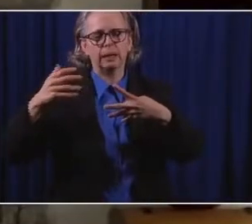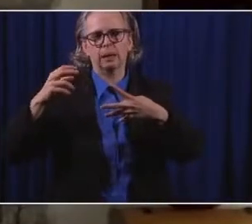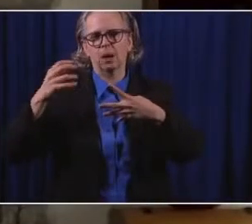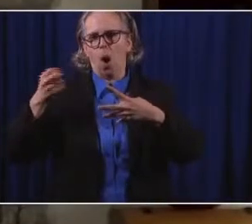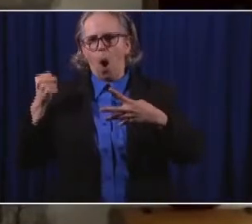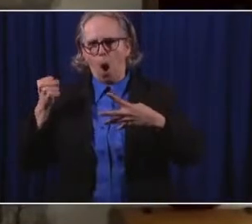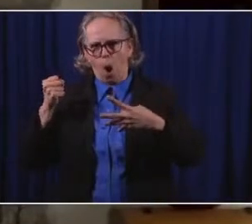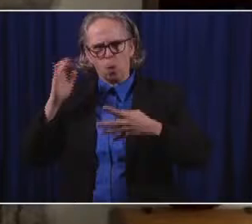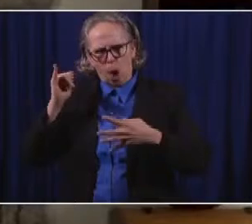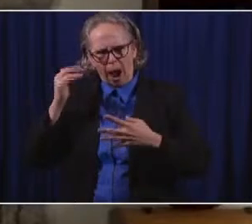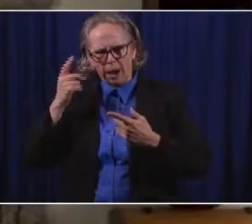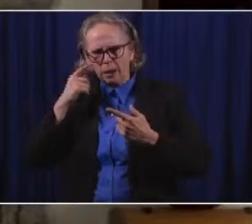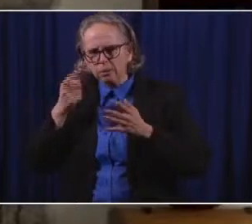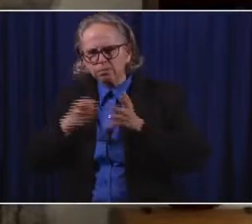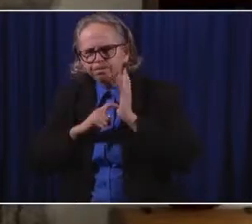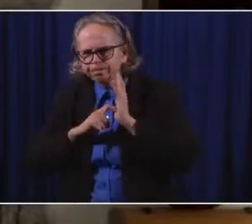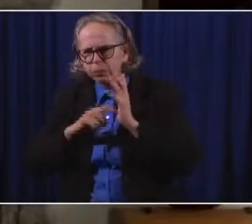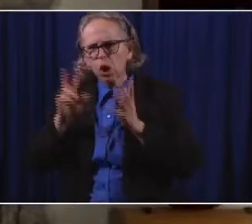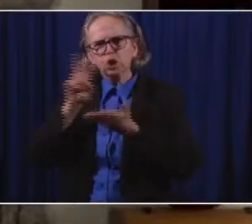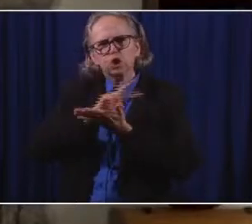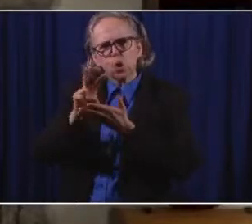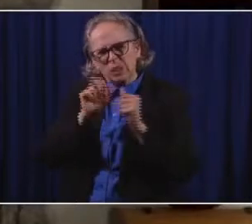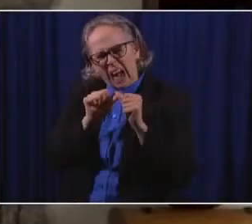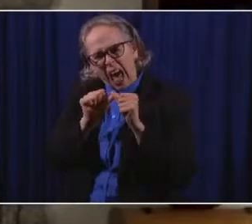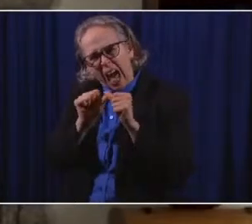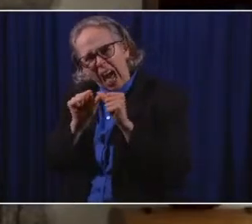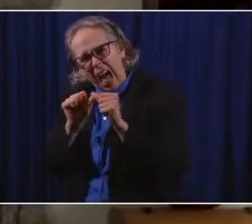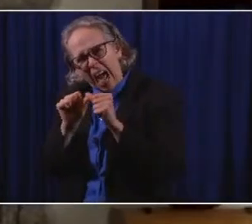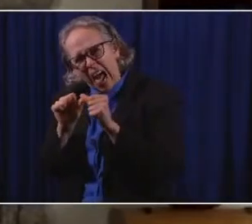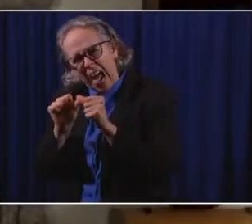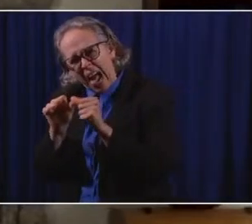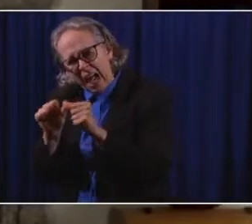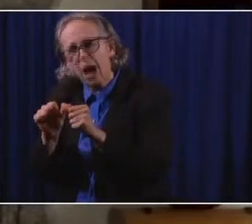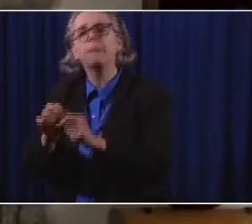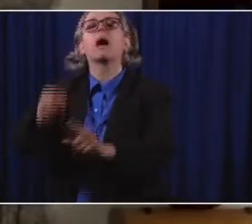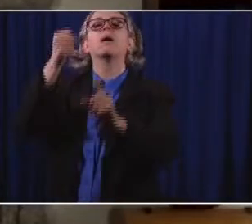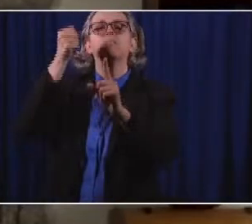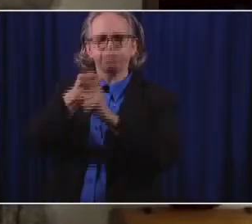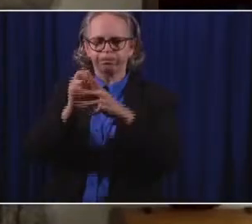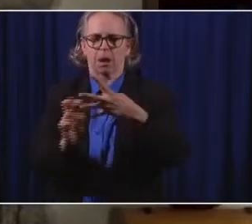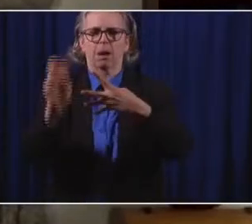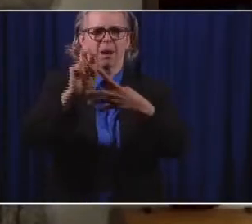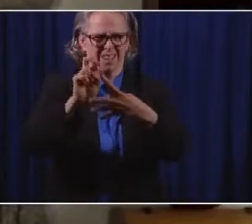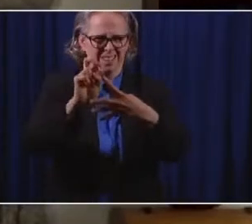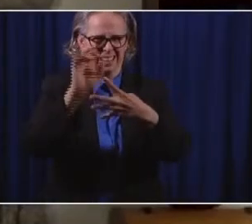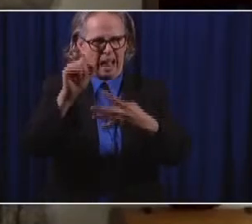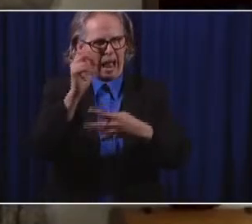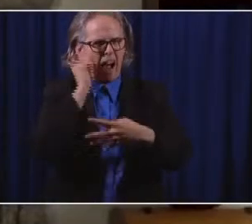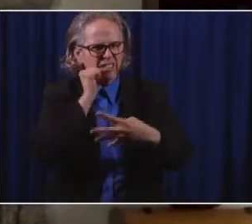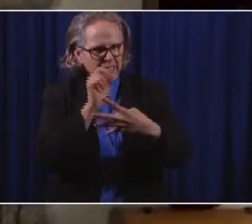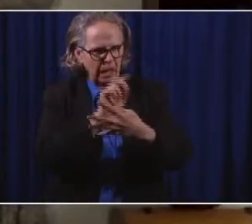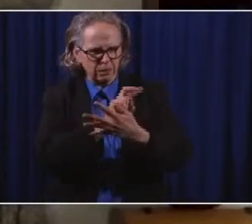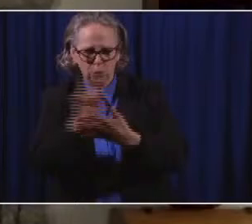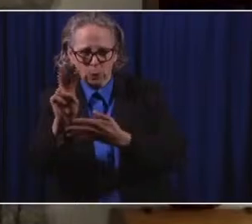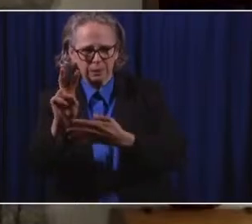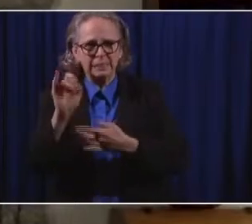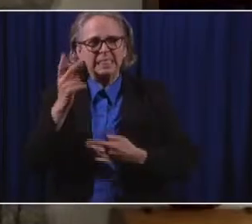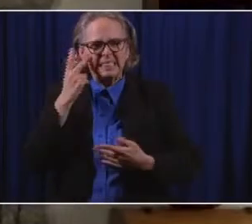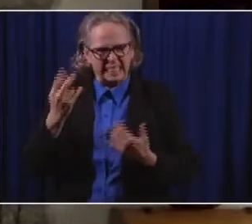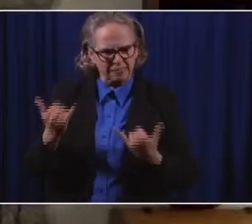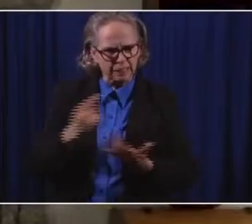in a row. And so we're going to see, Thursday what they hit, whether or not they become purple or they don't become